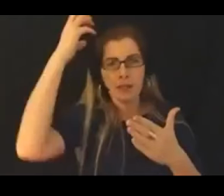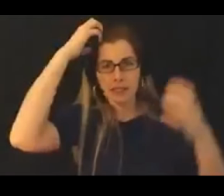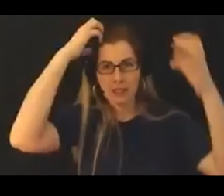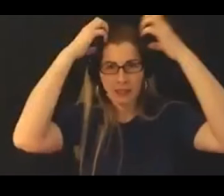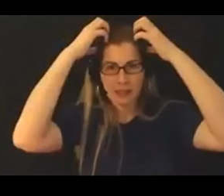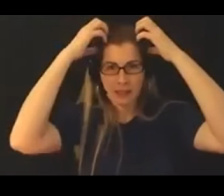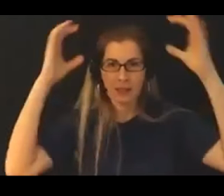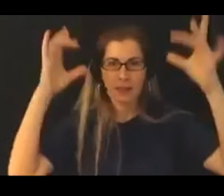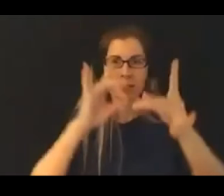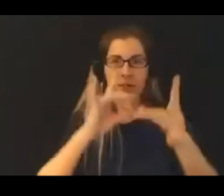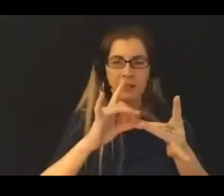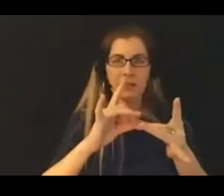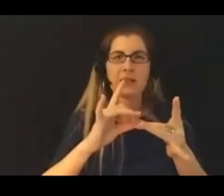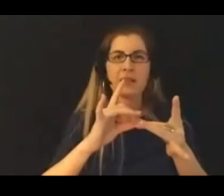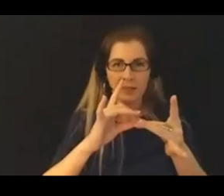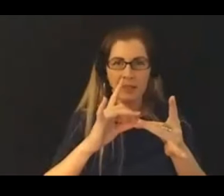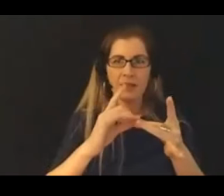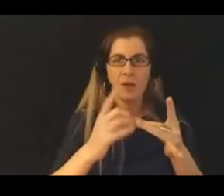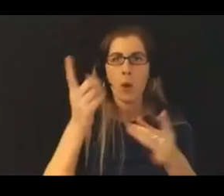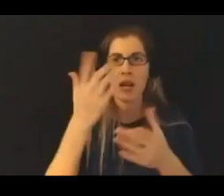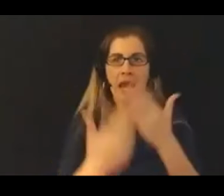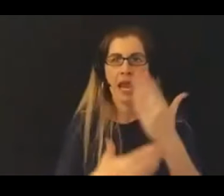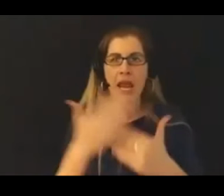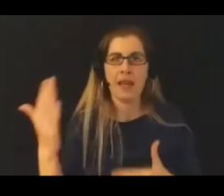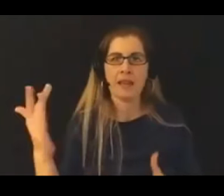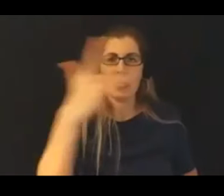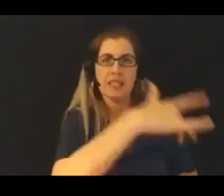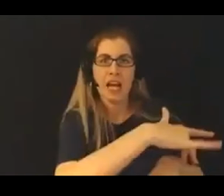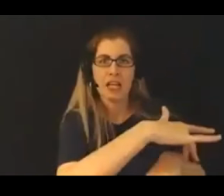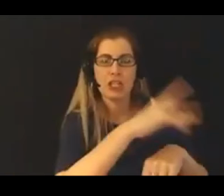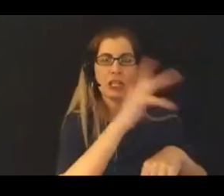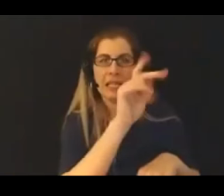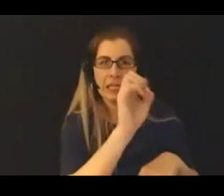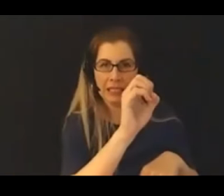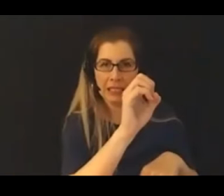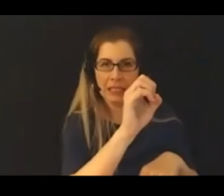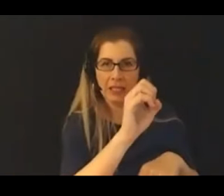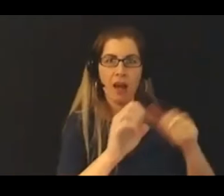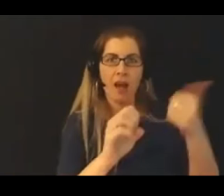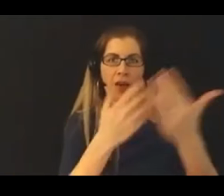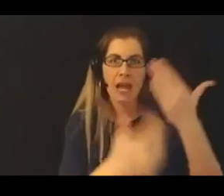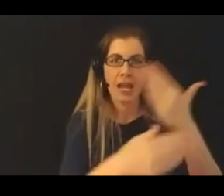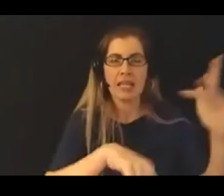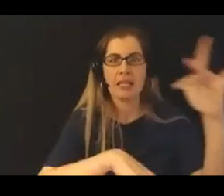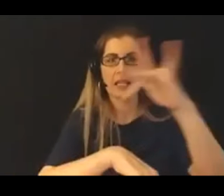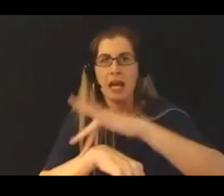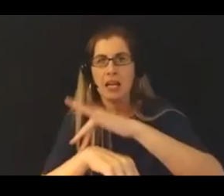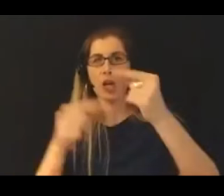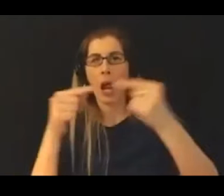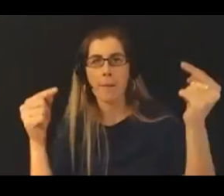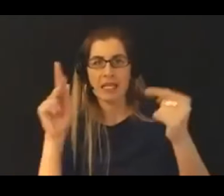going to move cross-laterally. So take one hand and touch your opposite knee. Take the other hand, touch your opposite